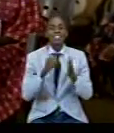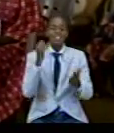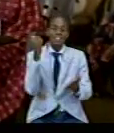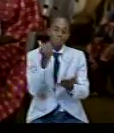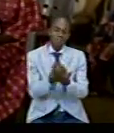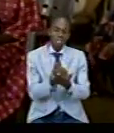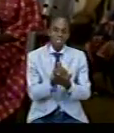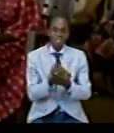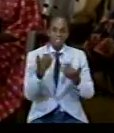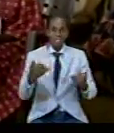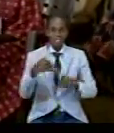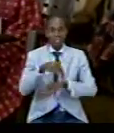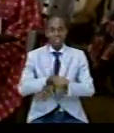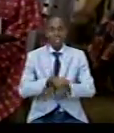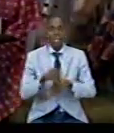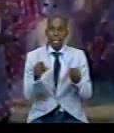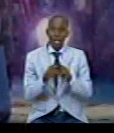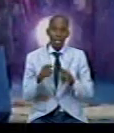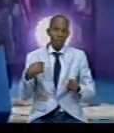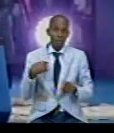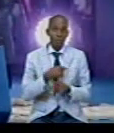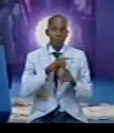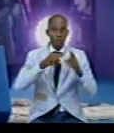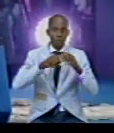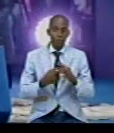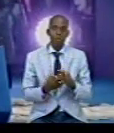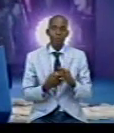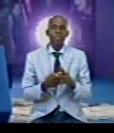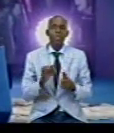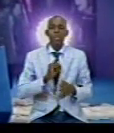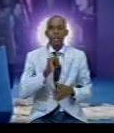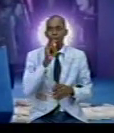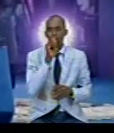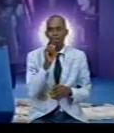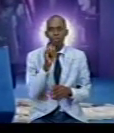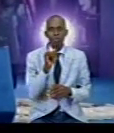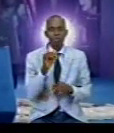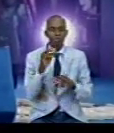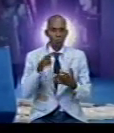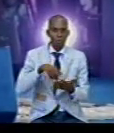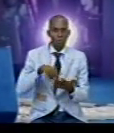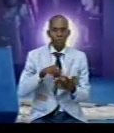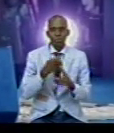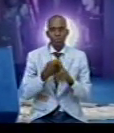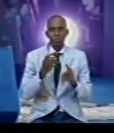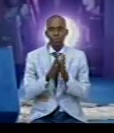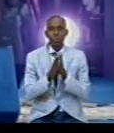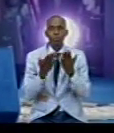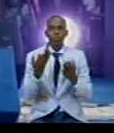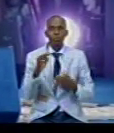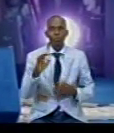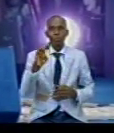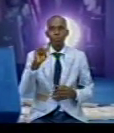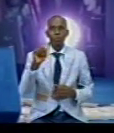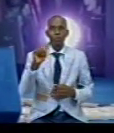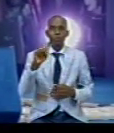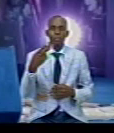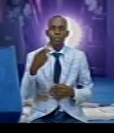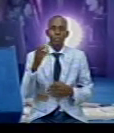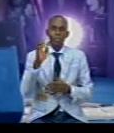Tonight, as we begin, I'm looking at Matthew chapter 6,